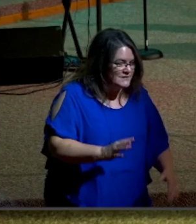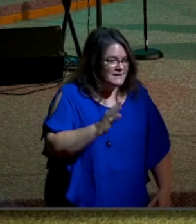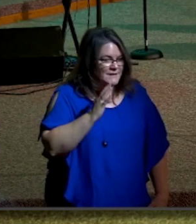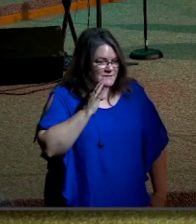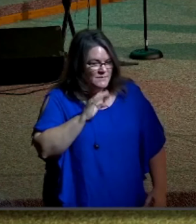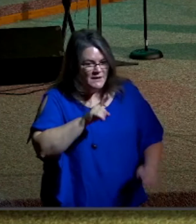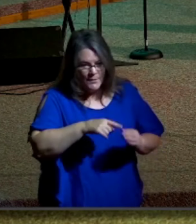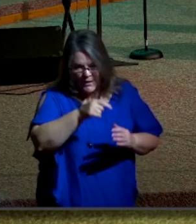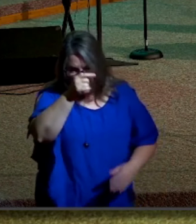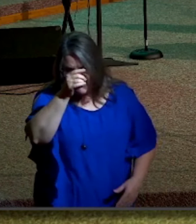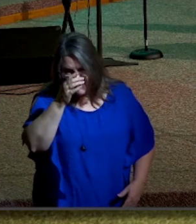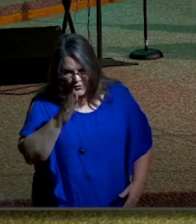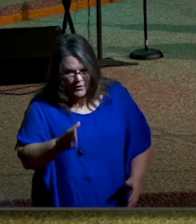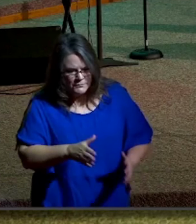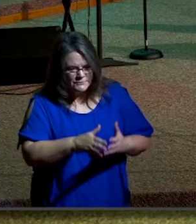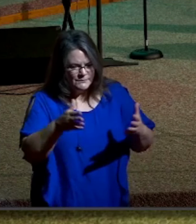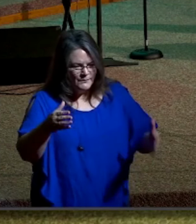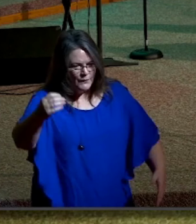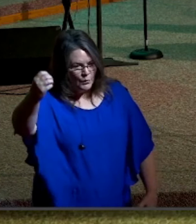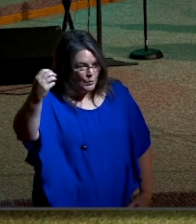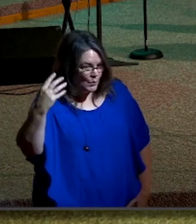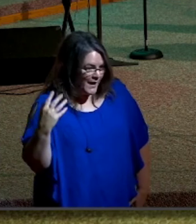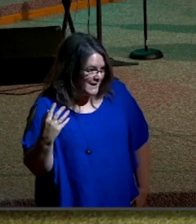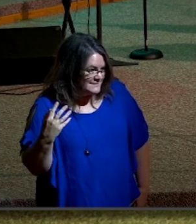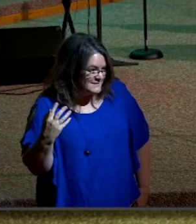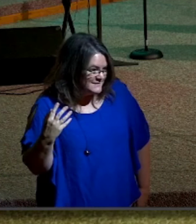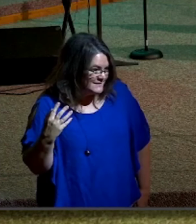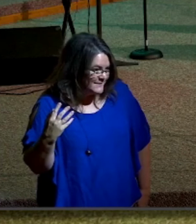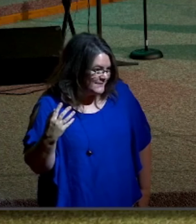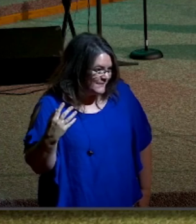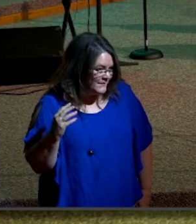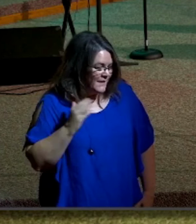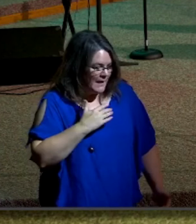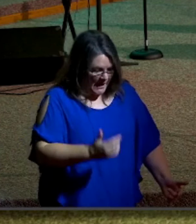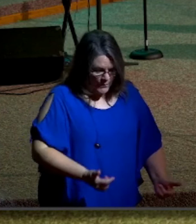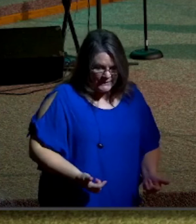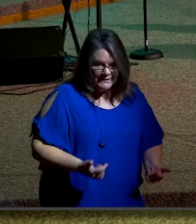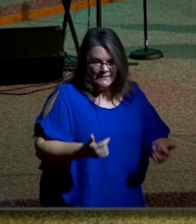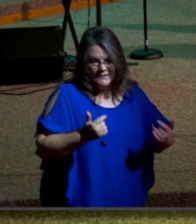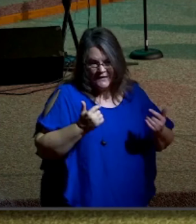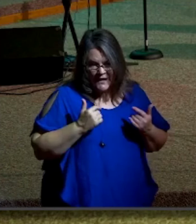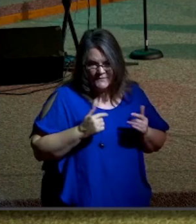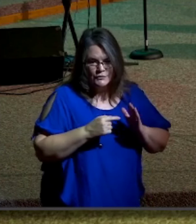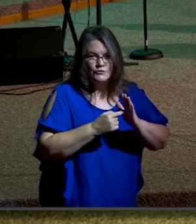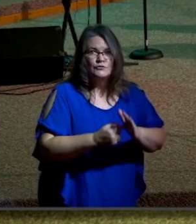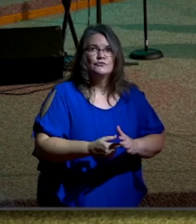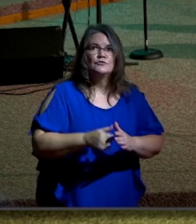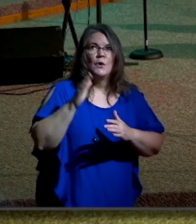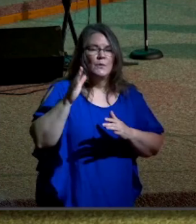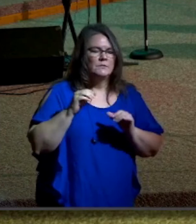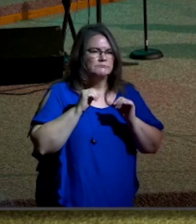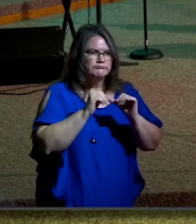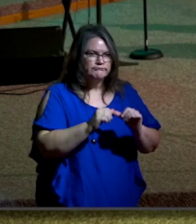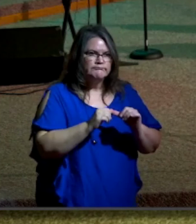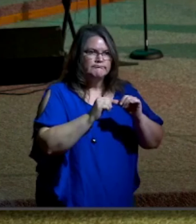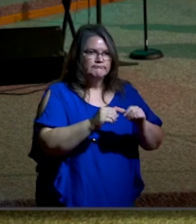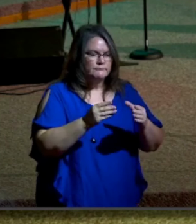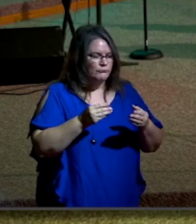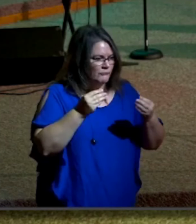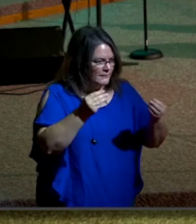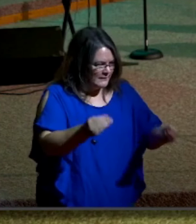God's abundant grace. May our lives reflect his endless generosity.